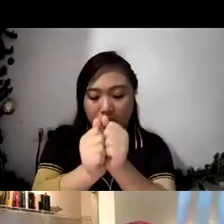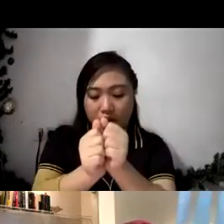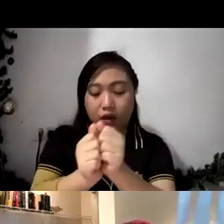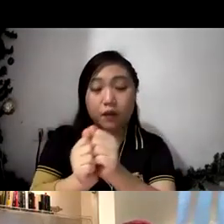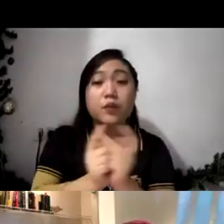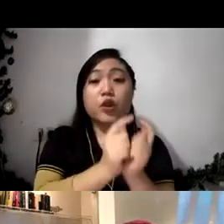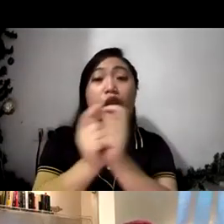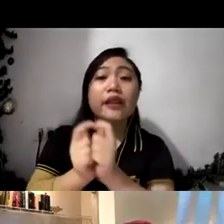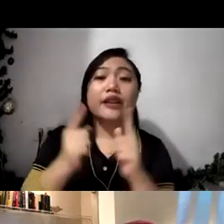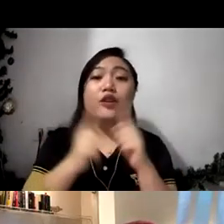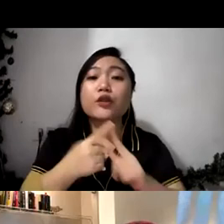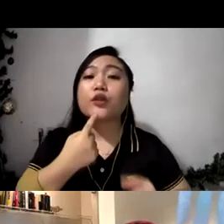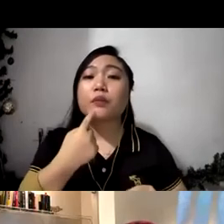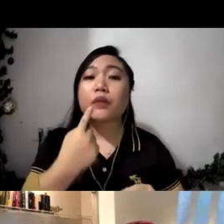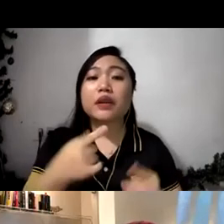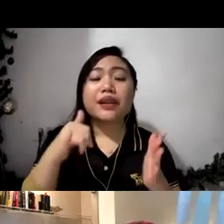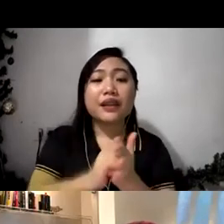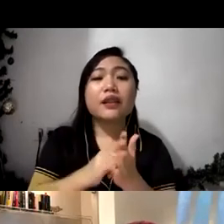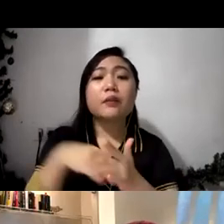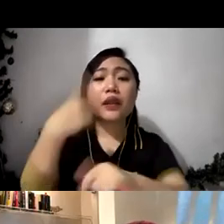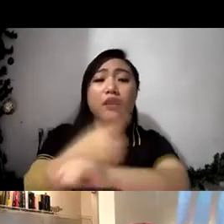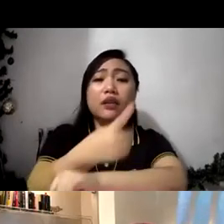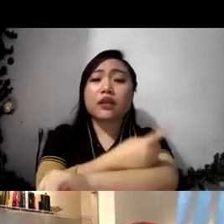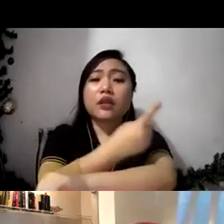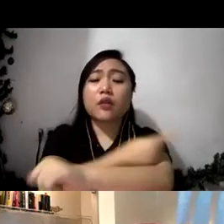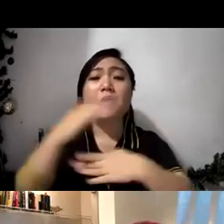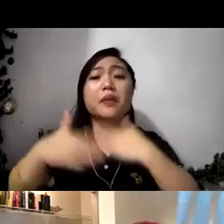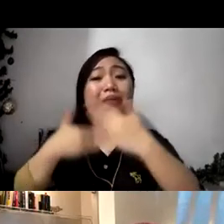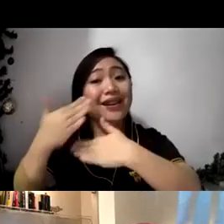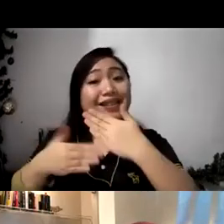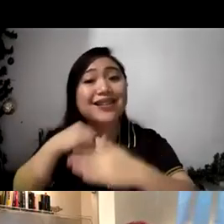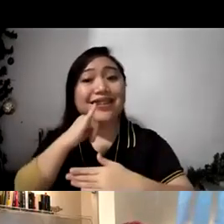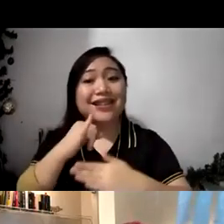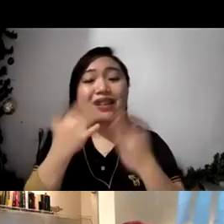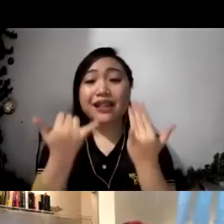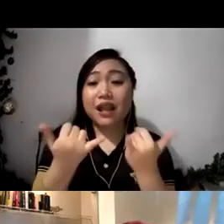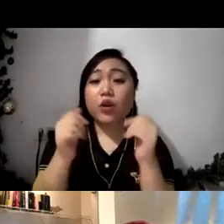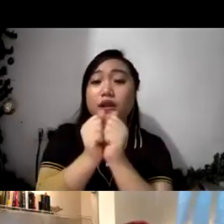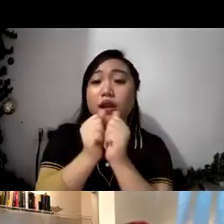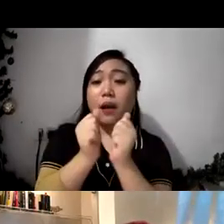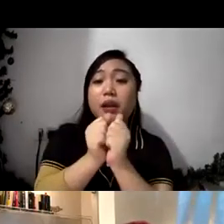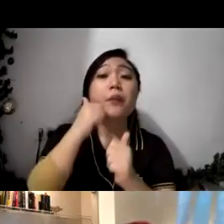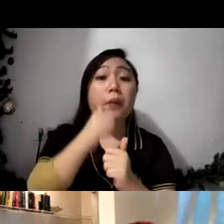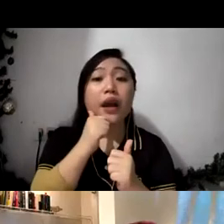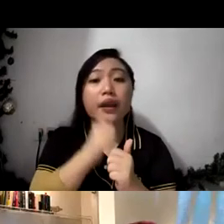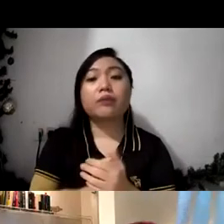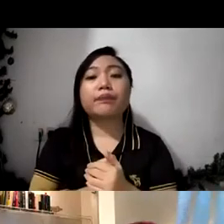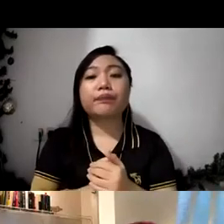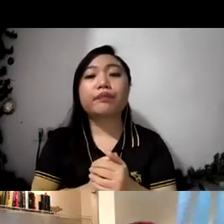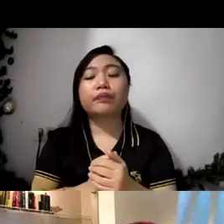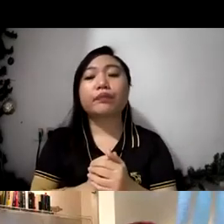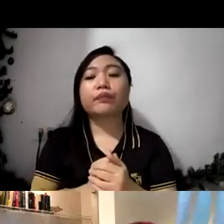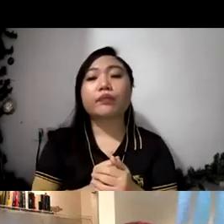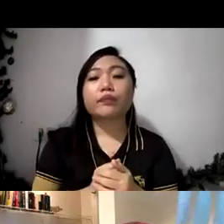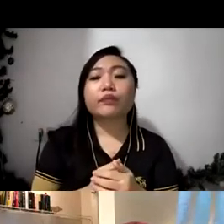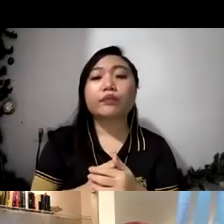no, that the development process should now include women. And so the Convention on the Elimination of